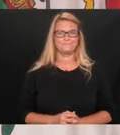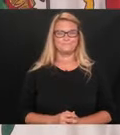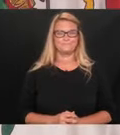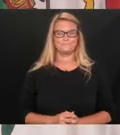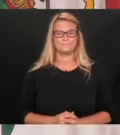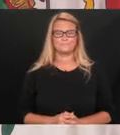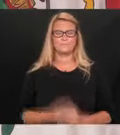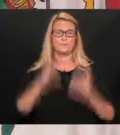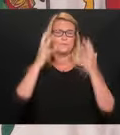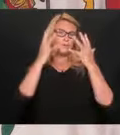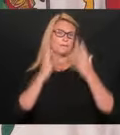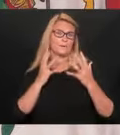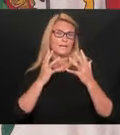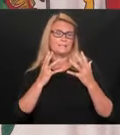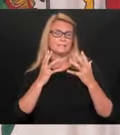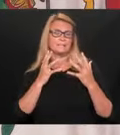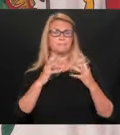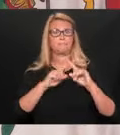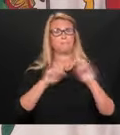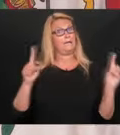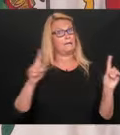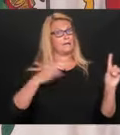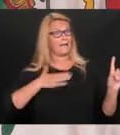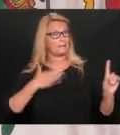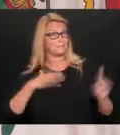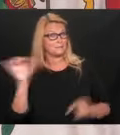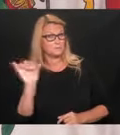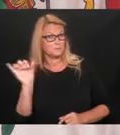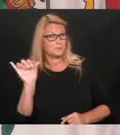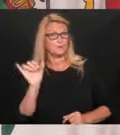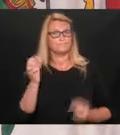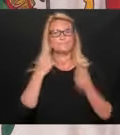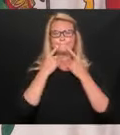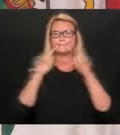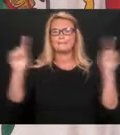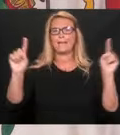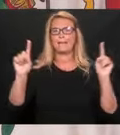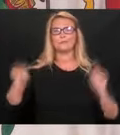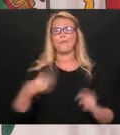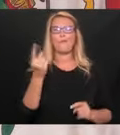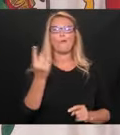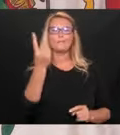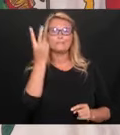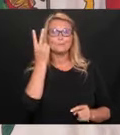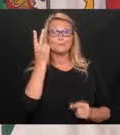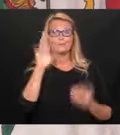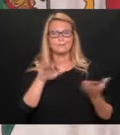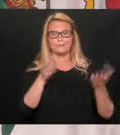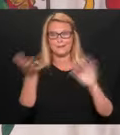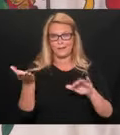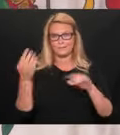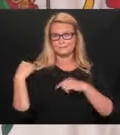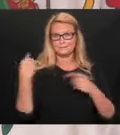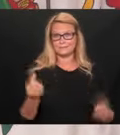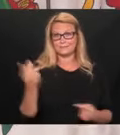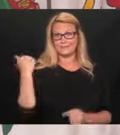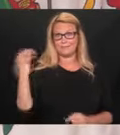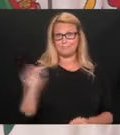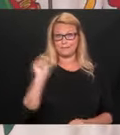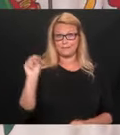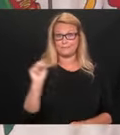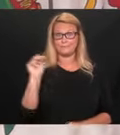Regretfully, but happily also, I am announcing to you that we've only had 2 additional deaths since Monday.